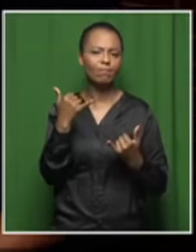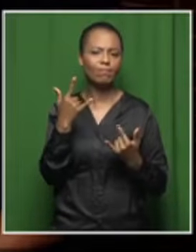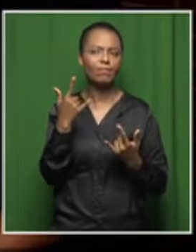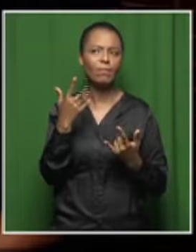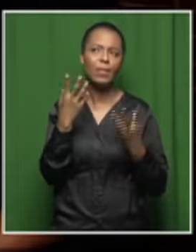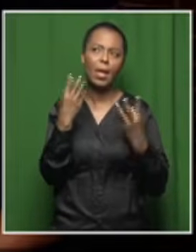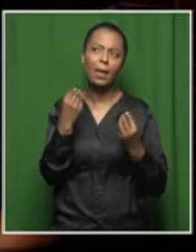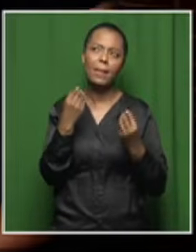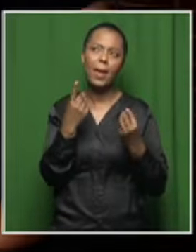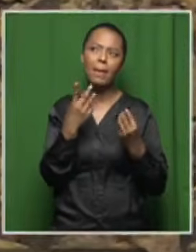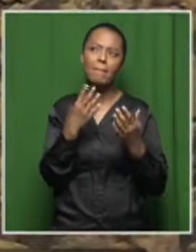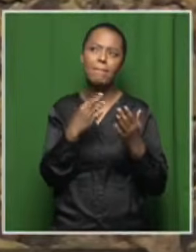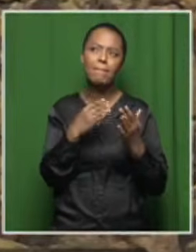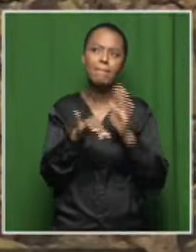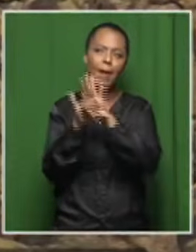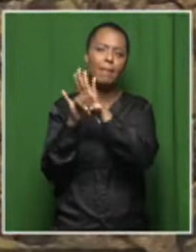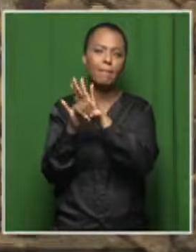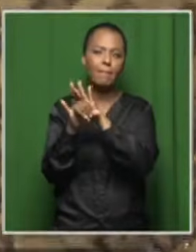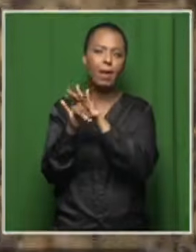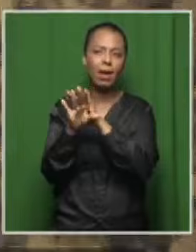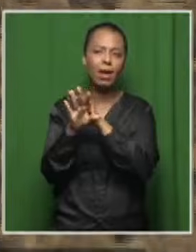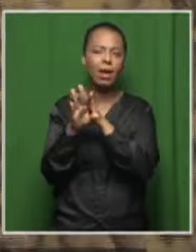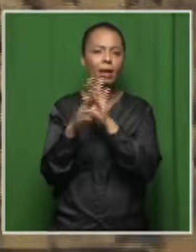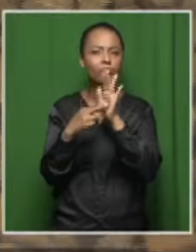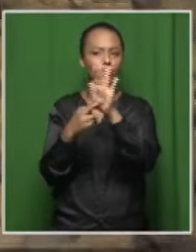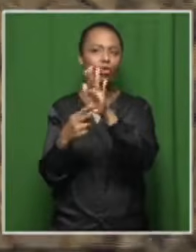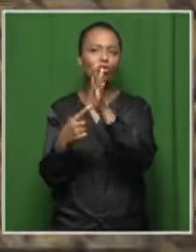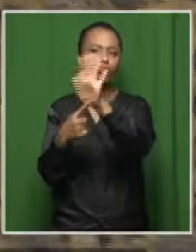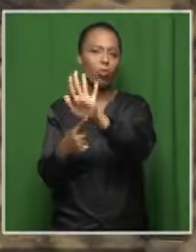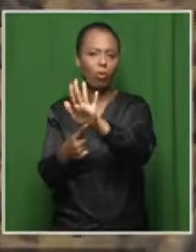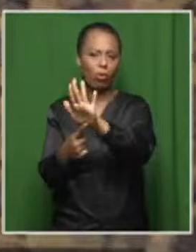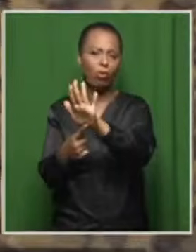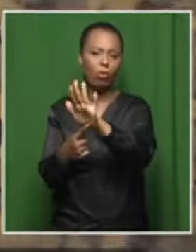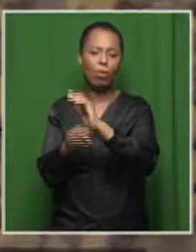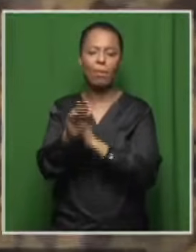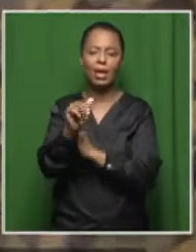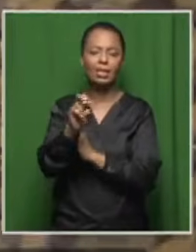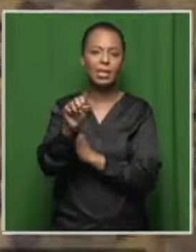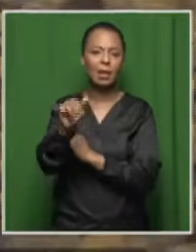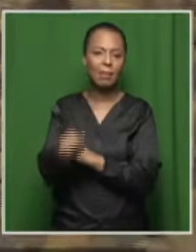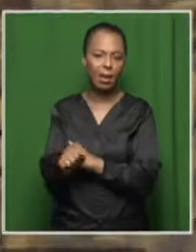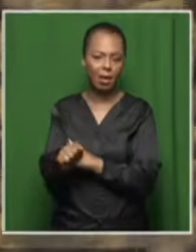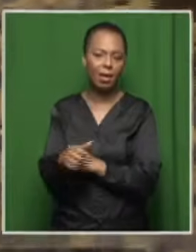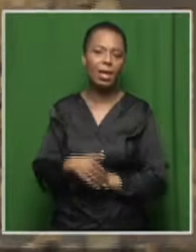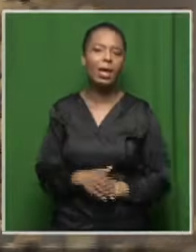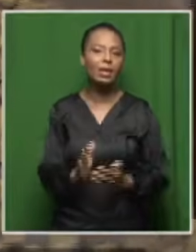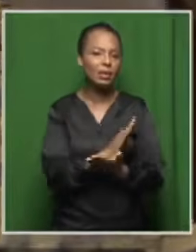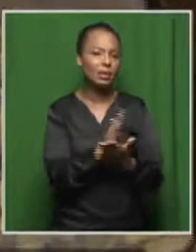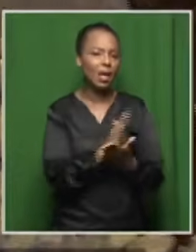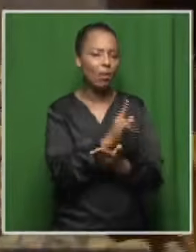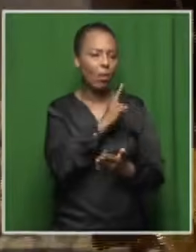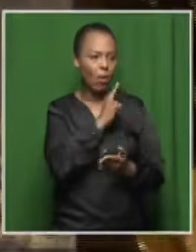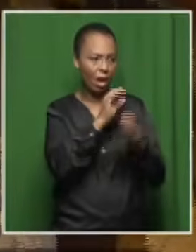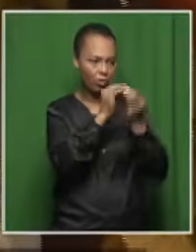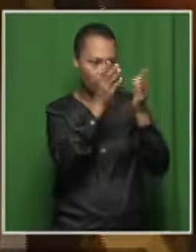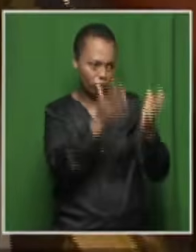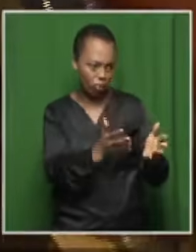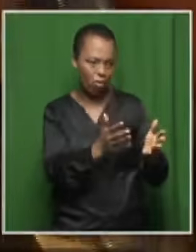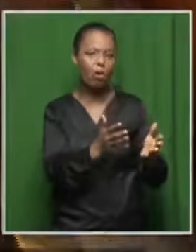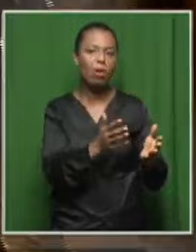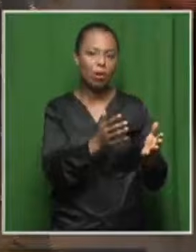in Brazil. So some of our installations are interactive because we want people to really have an